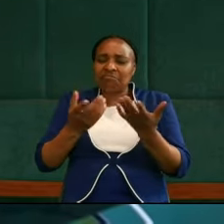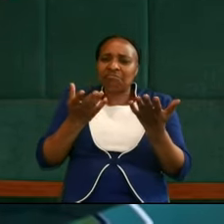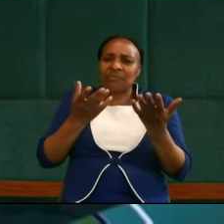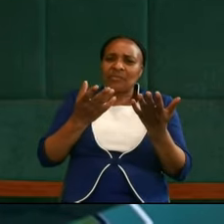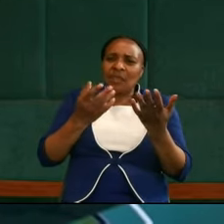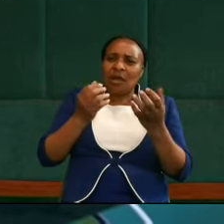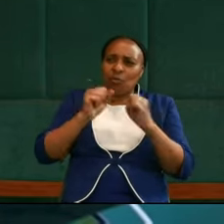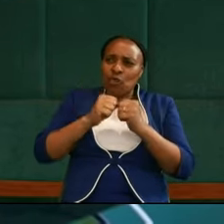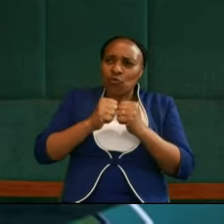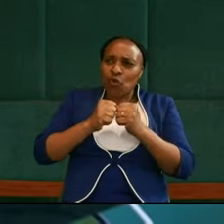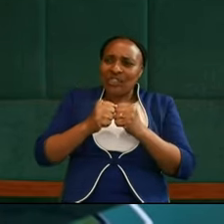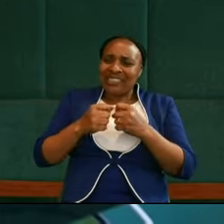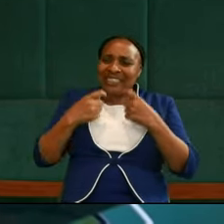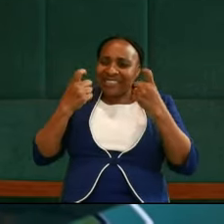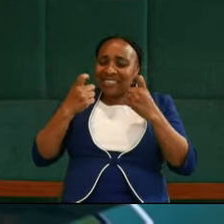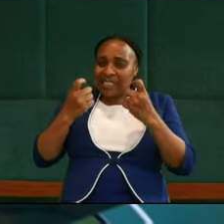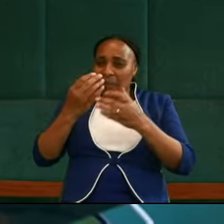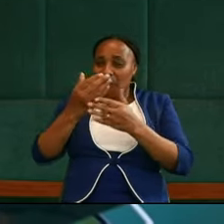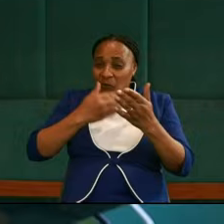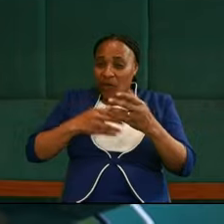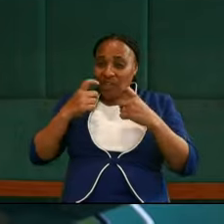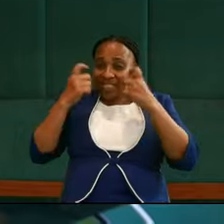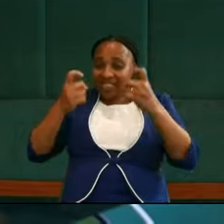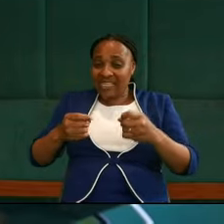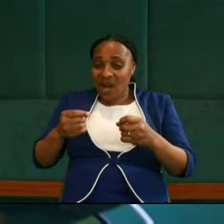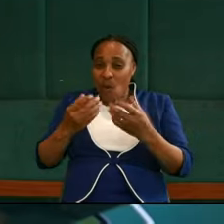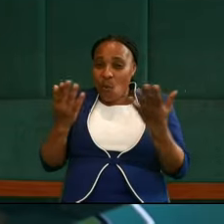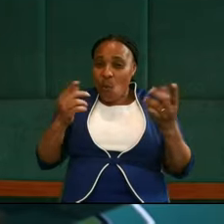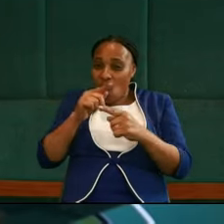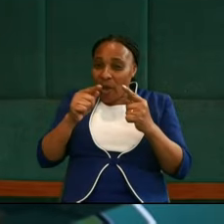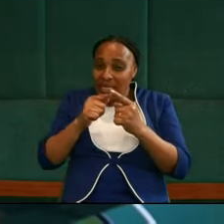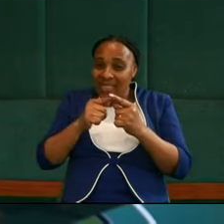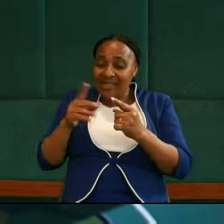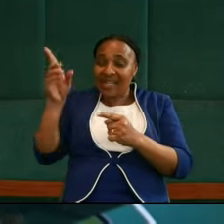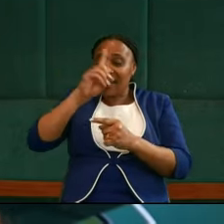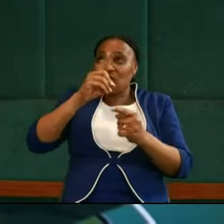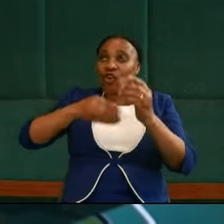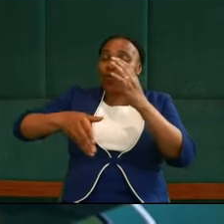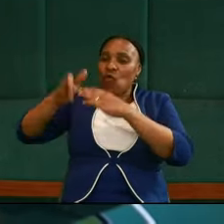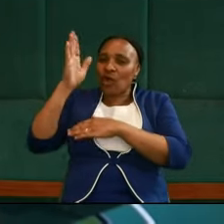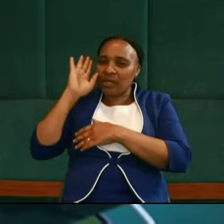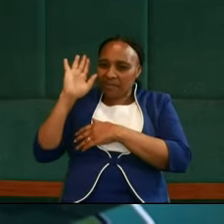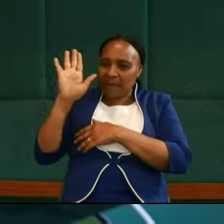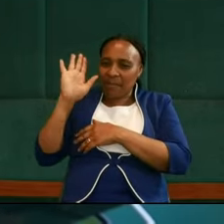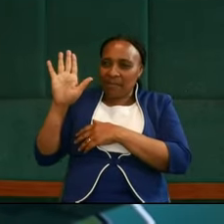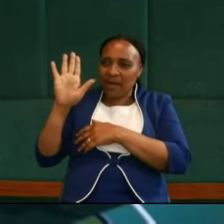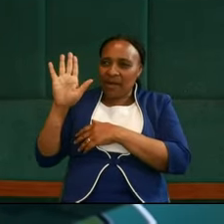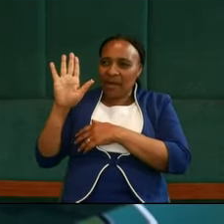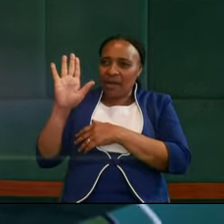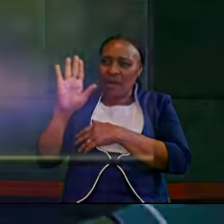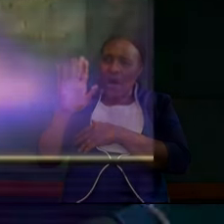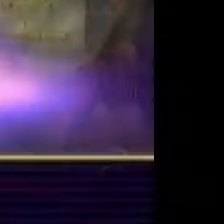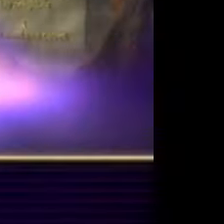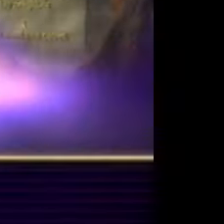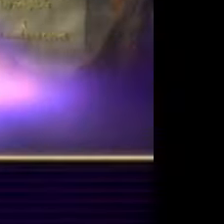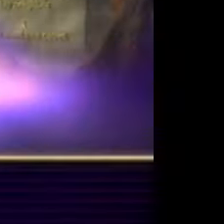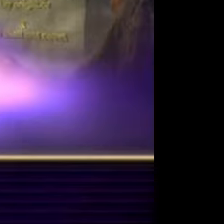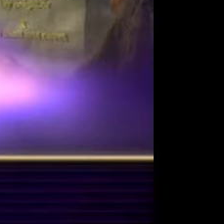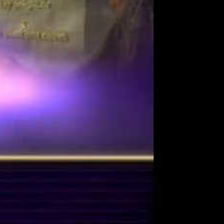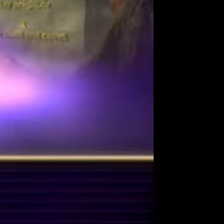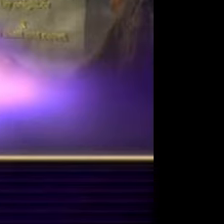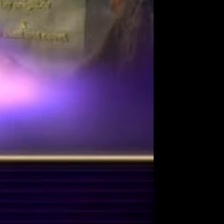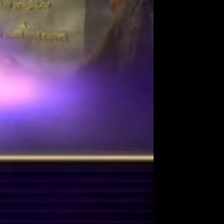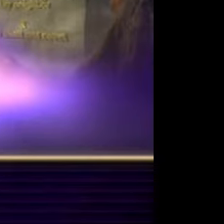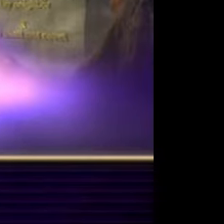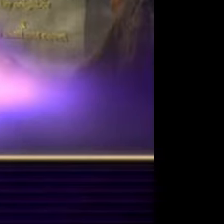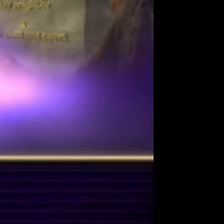confessed, or they will appear before the sinner in the day of God's wrath. Now is the time for the law of God to be in